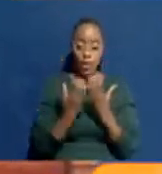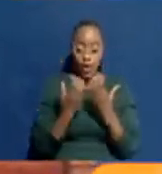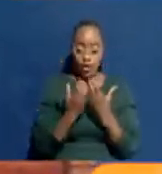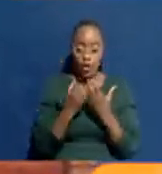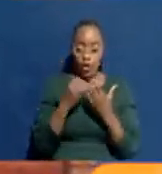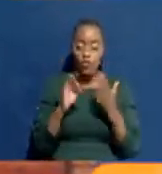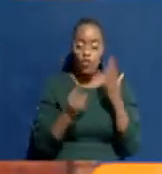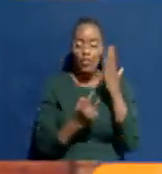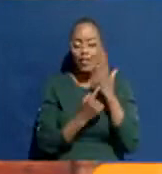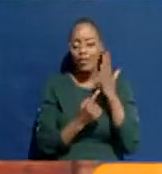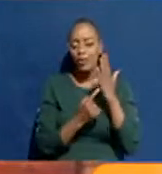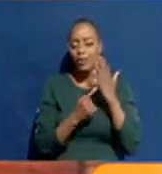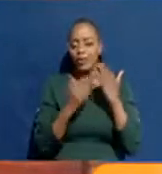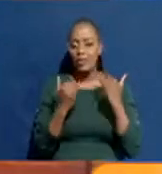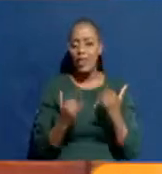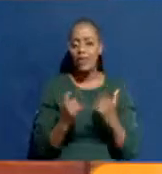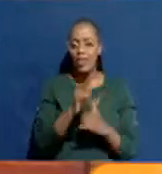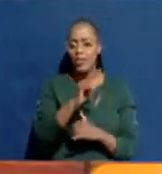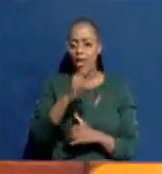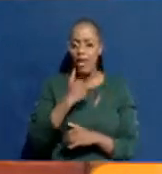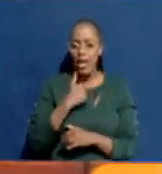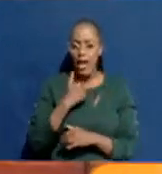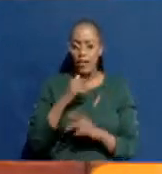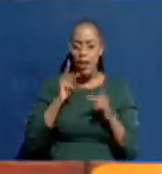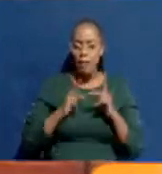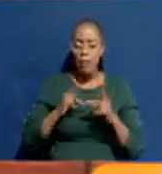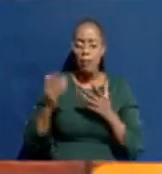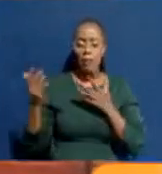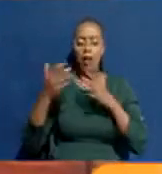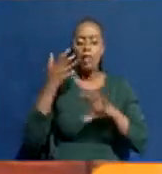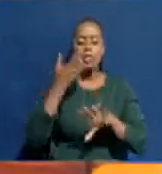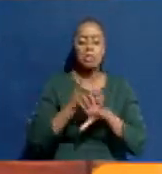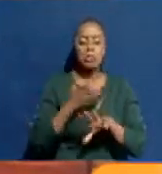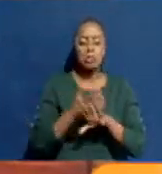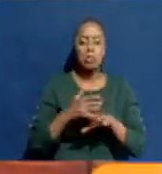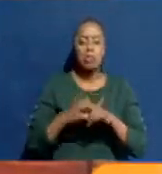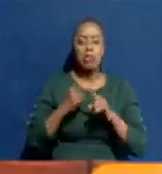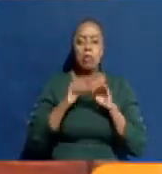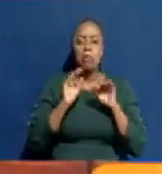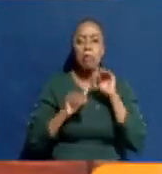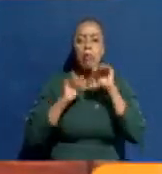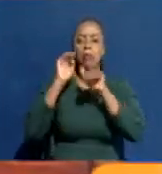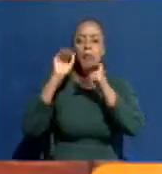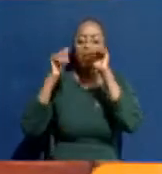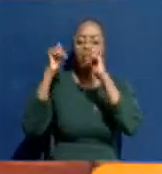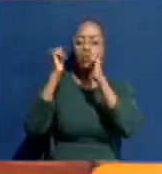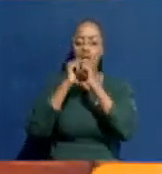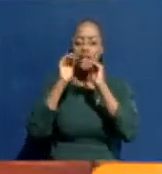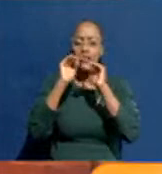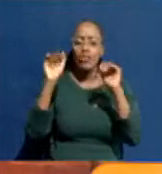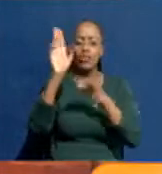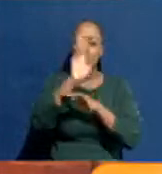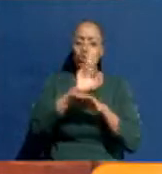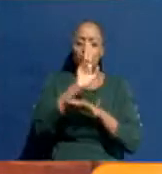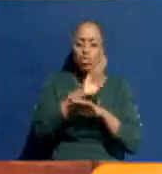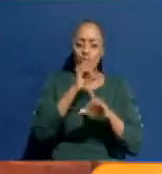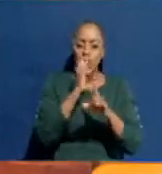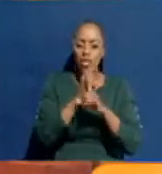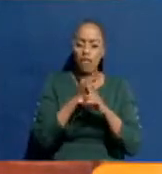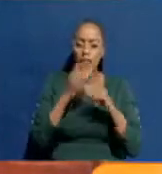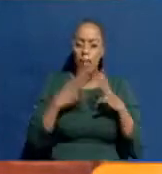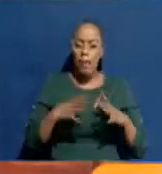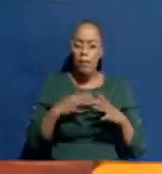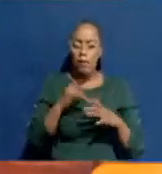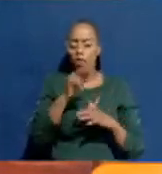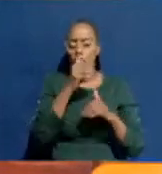of technology, you're not going to be having people carrying stones to 10th floor. You're going to be using equipment. So the number of people, you have